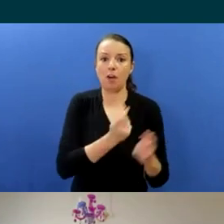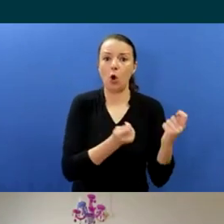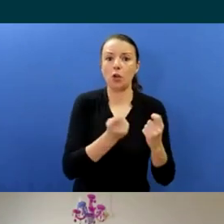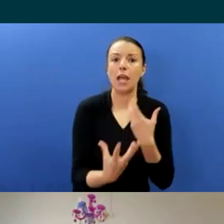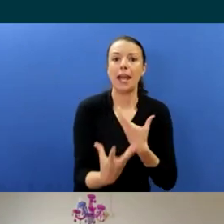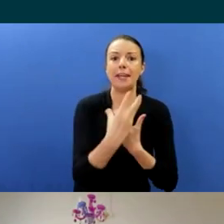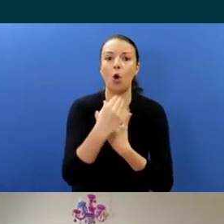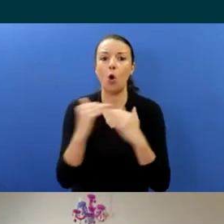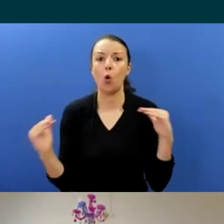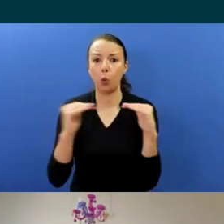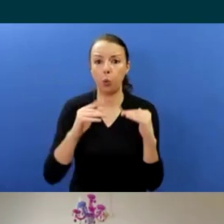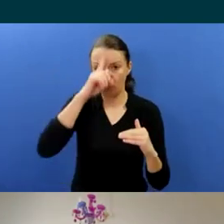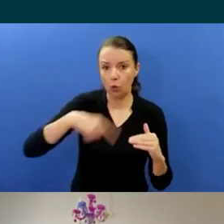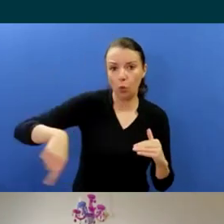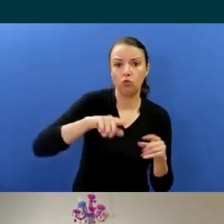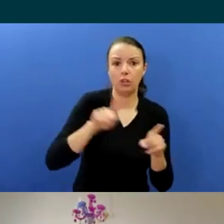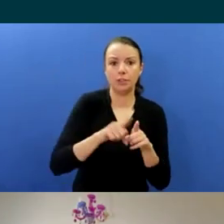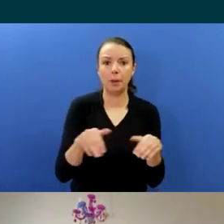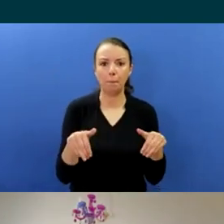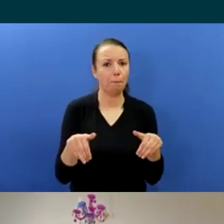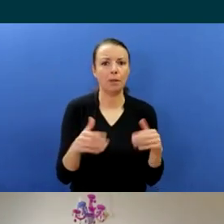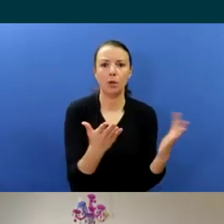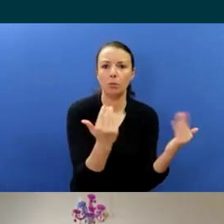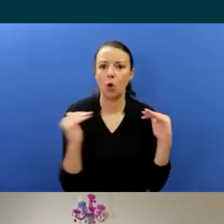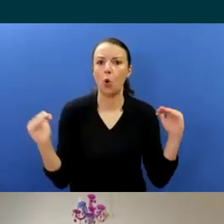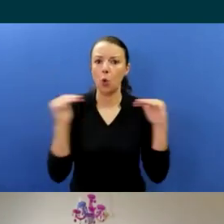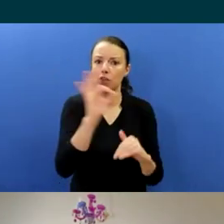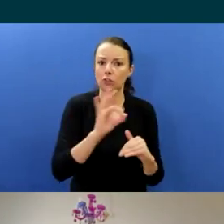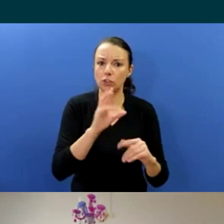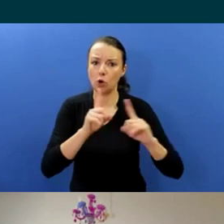So how goes an agenda of a citizen assembly?